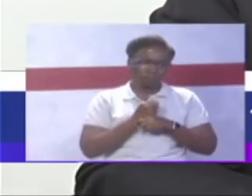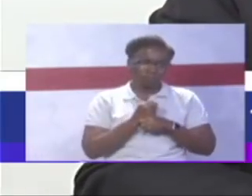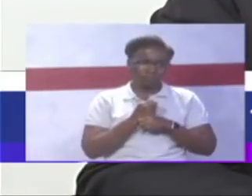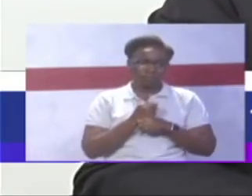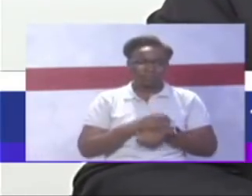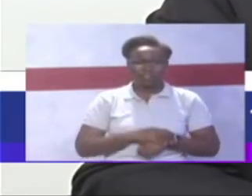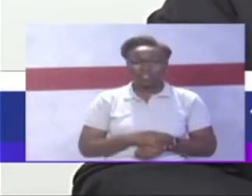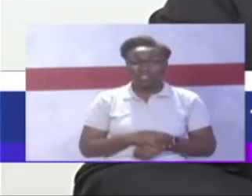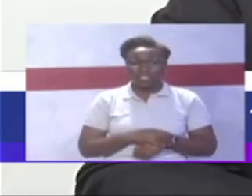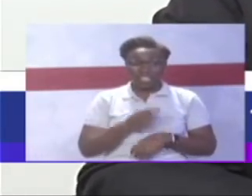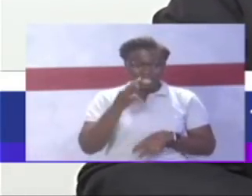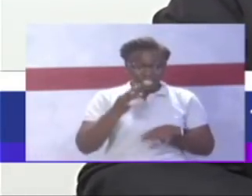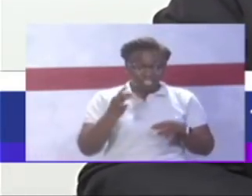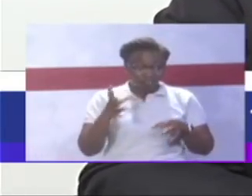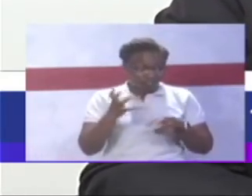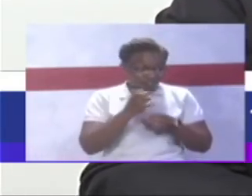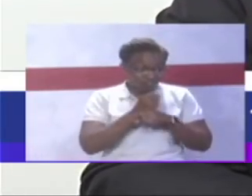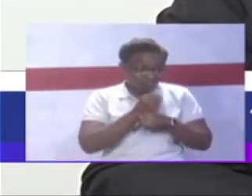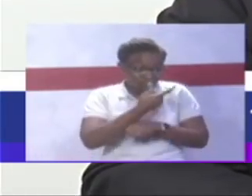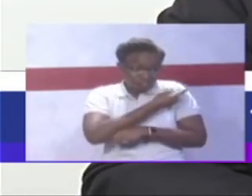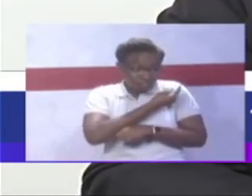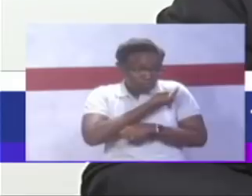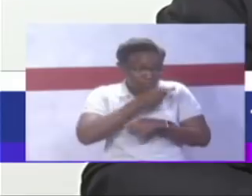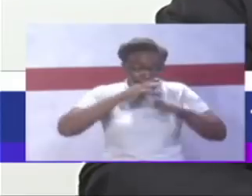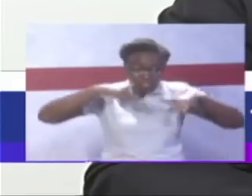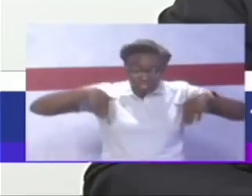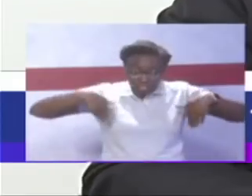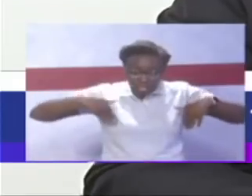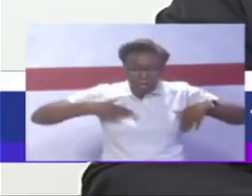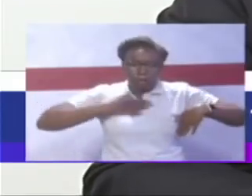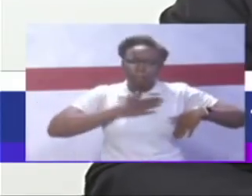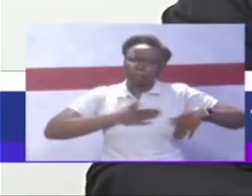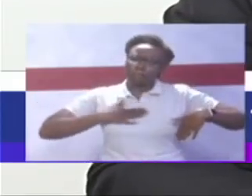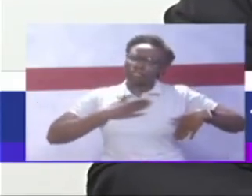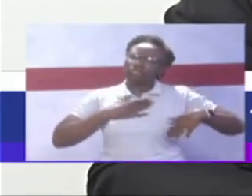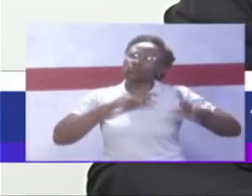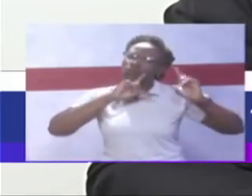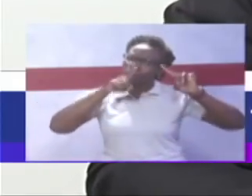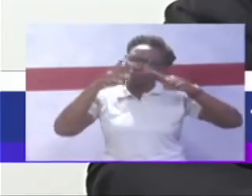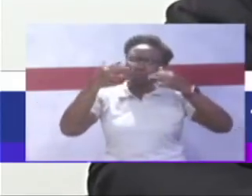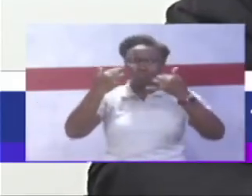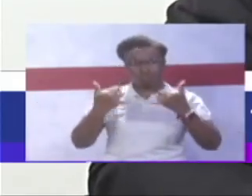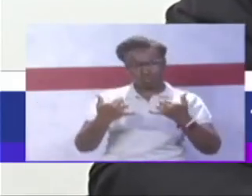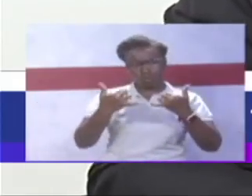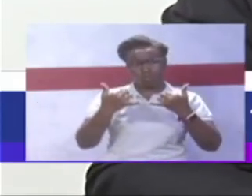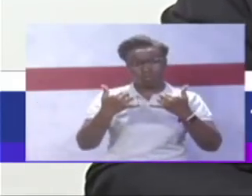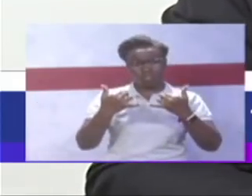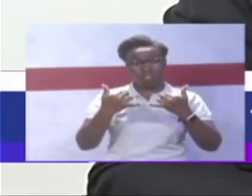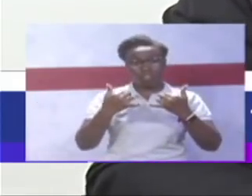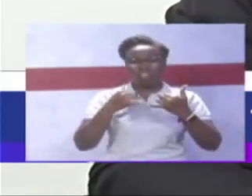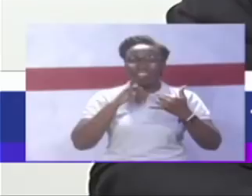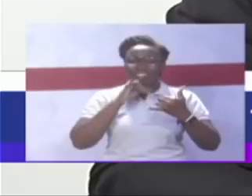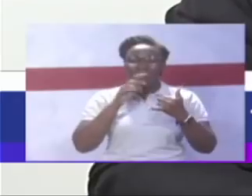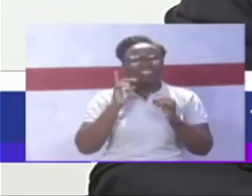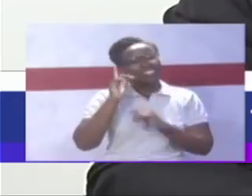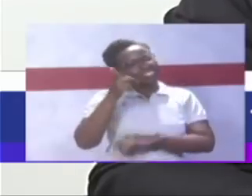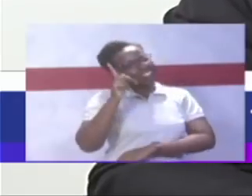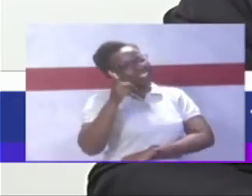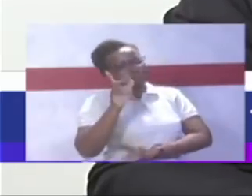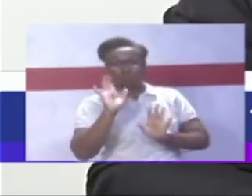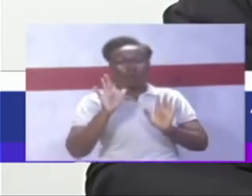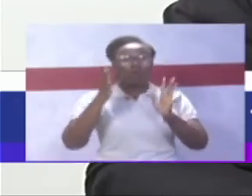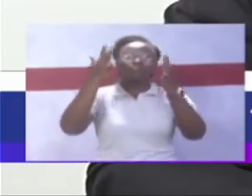haven't received your COVID-19 vaccination as yet, please get yours now. Don't delay, vaccinate